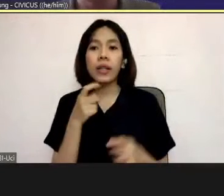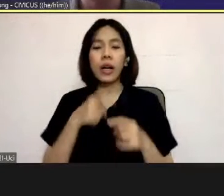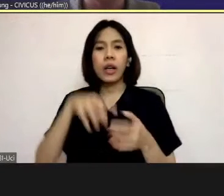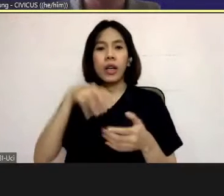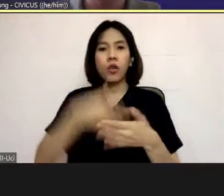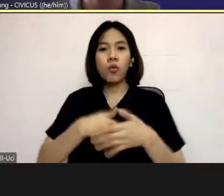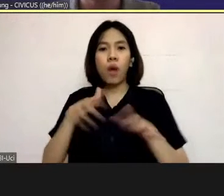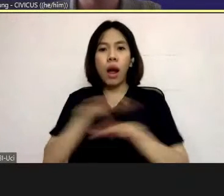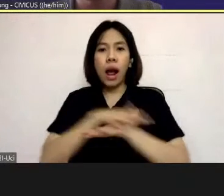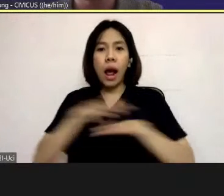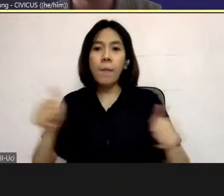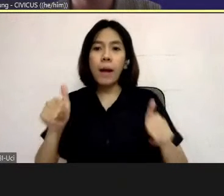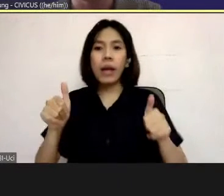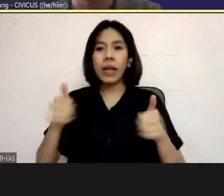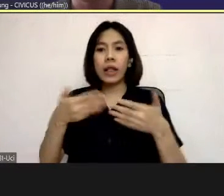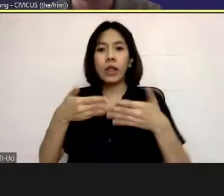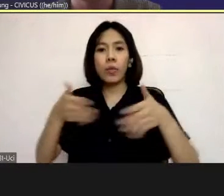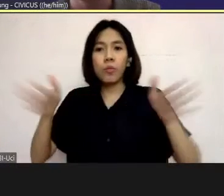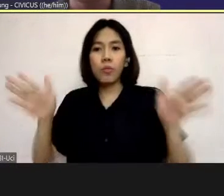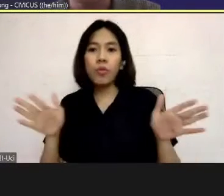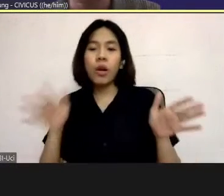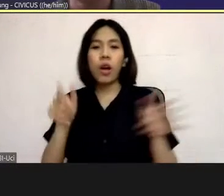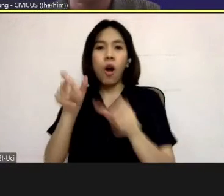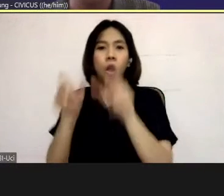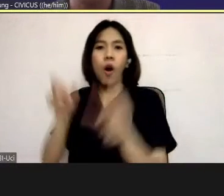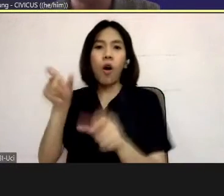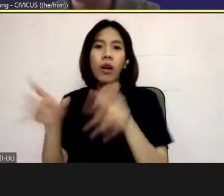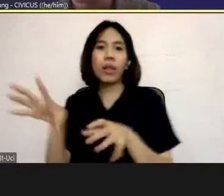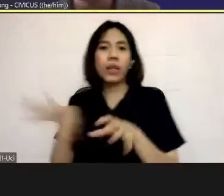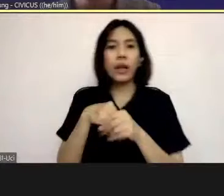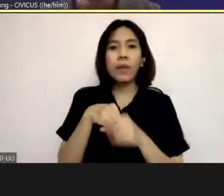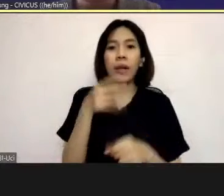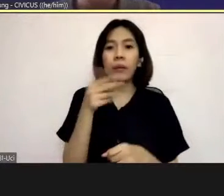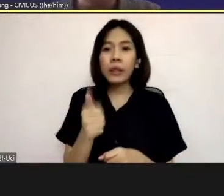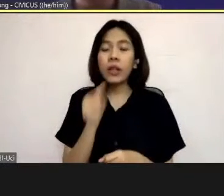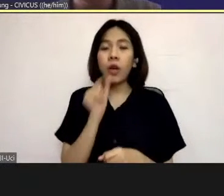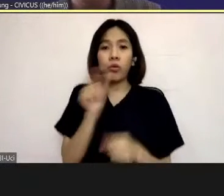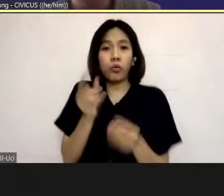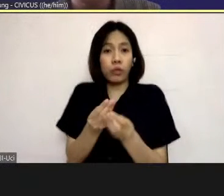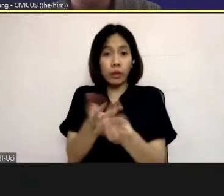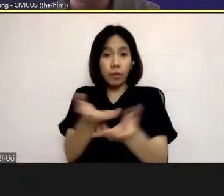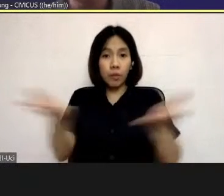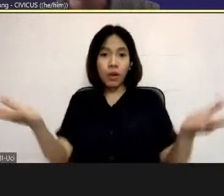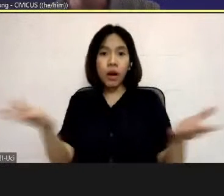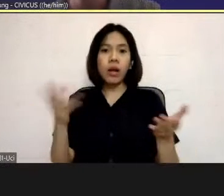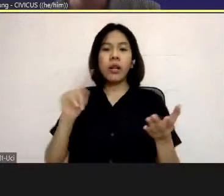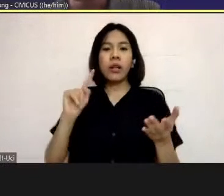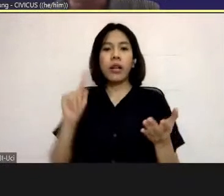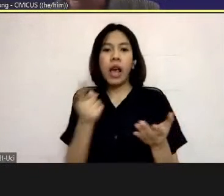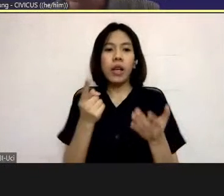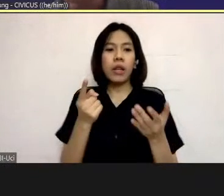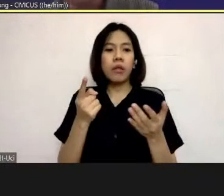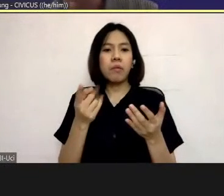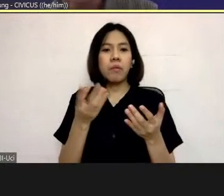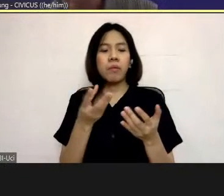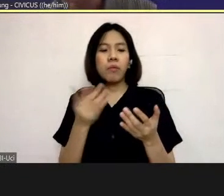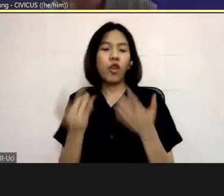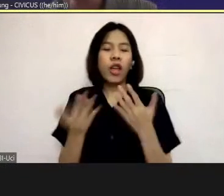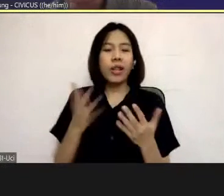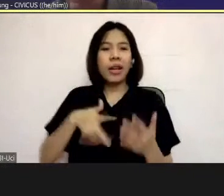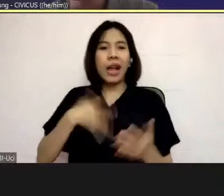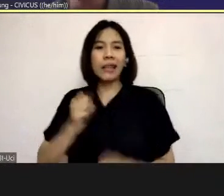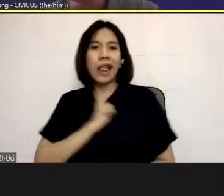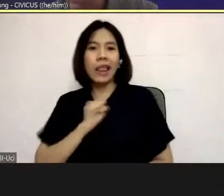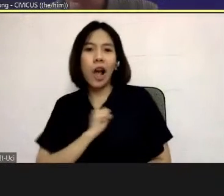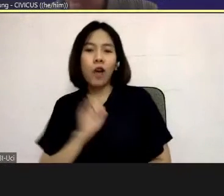state both enables and safeguard the enjoyment of civic space for all, with low level of fear, with citizens free to